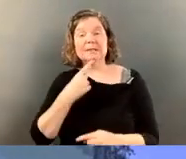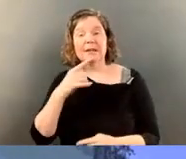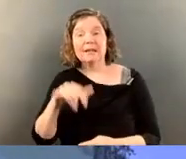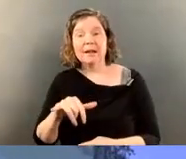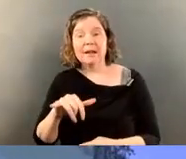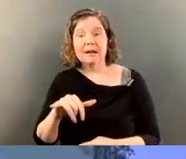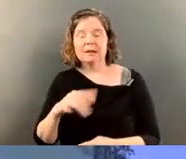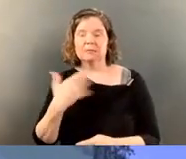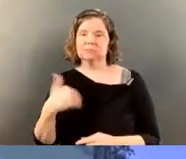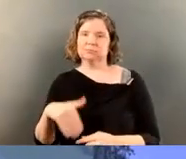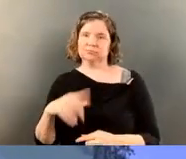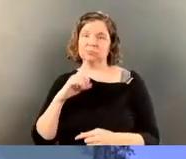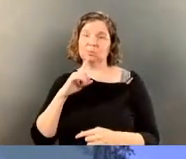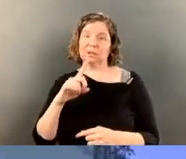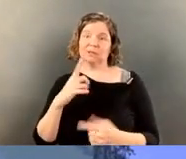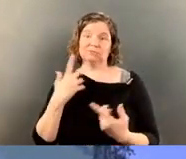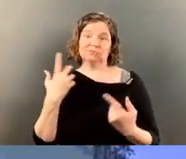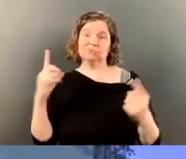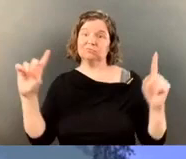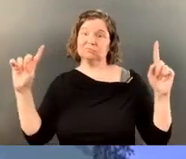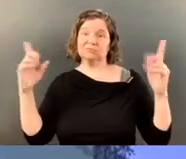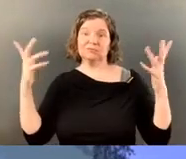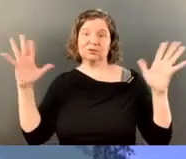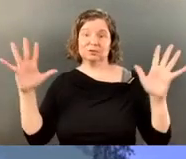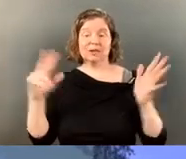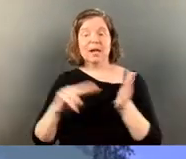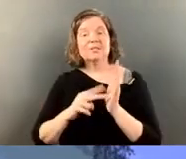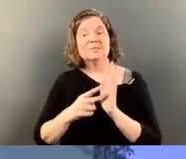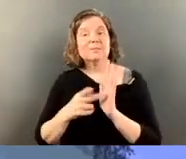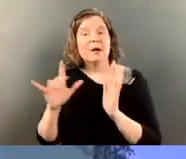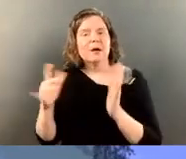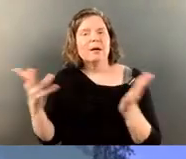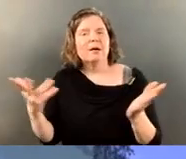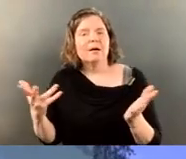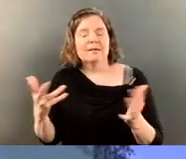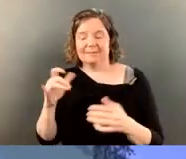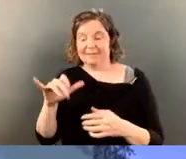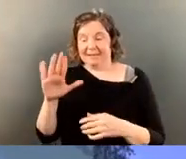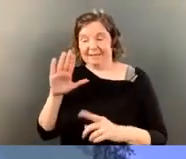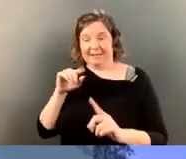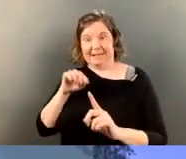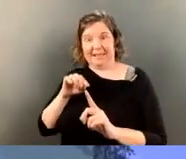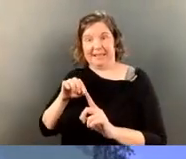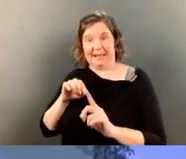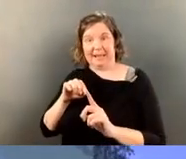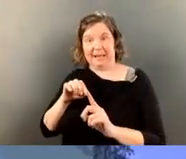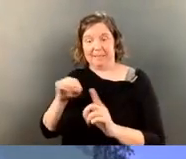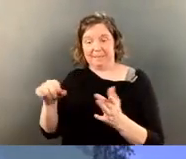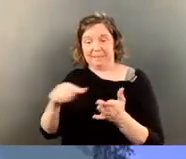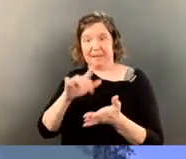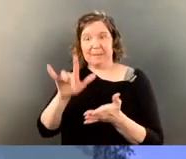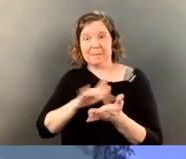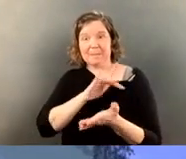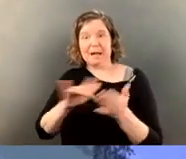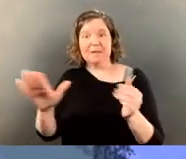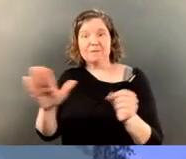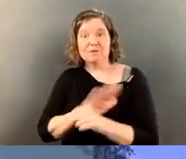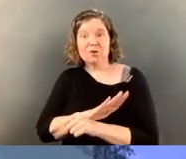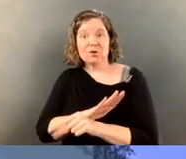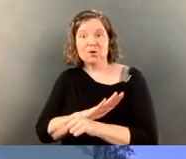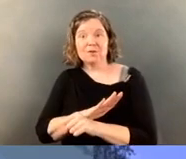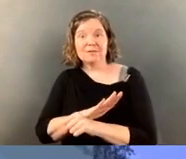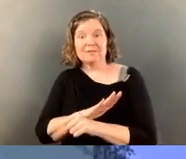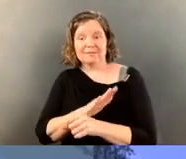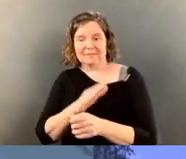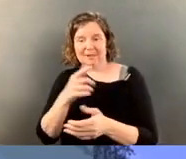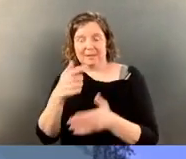it, it truly was finished. And what Jesus meant by that is him paying the full price that God required